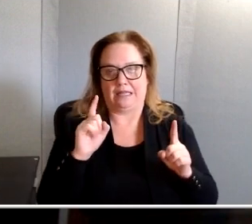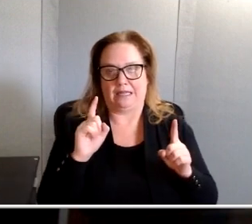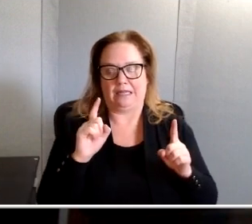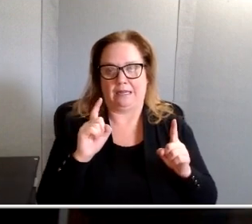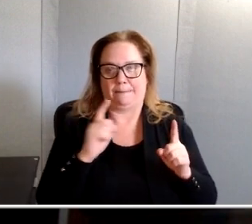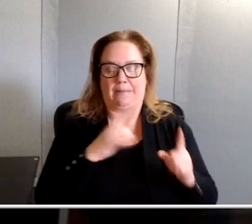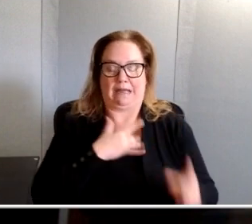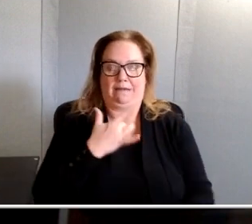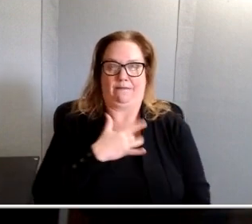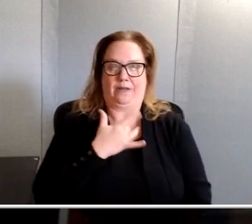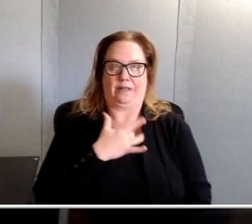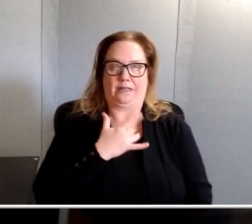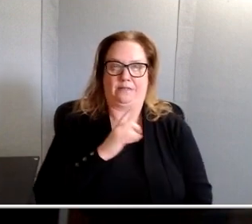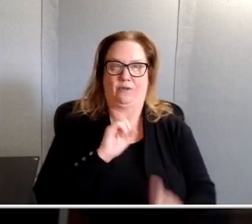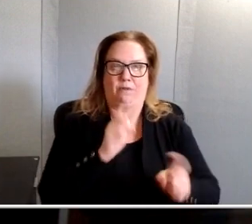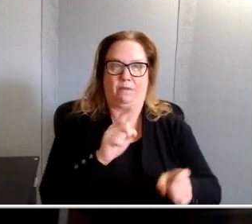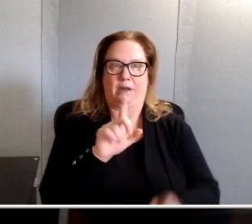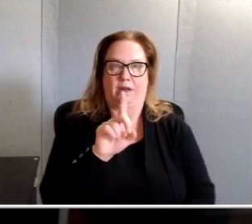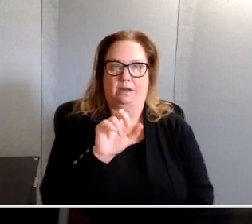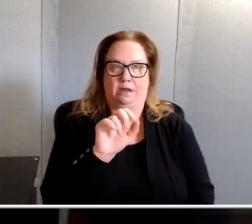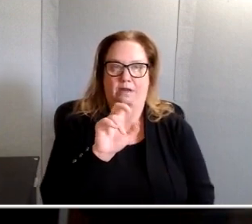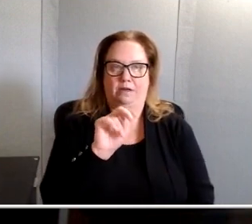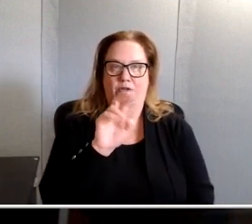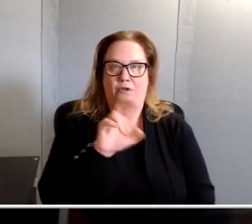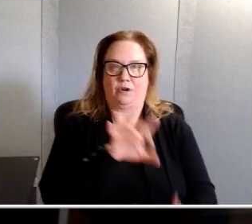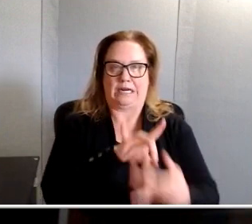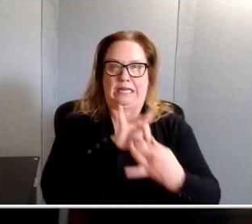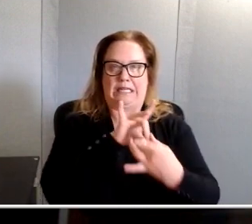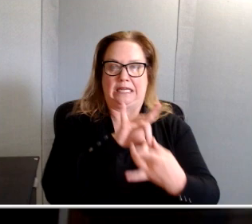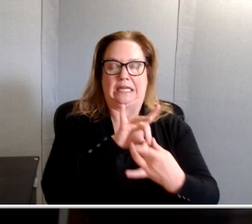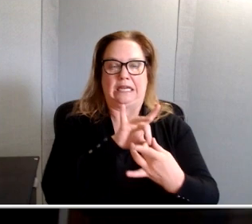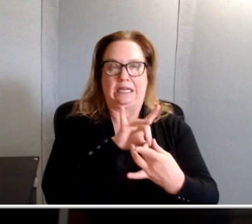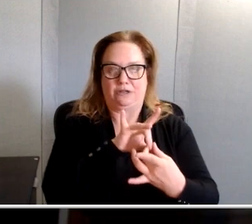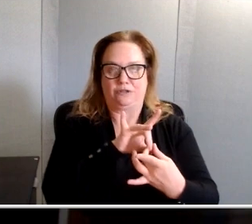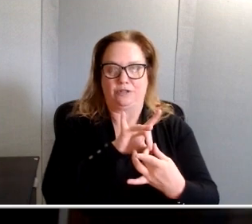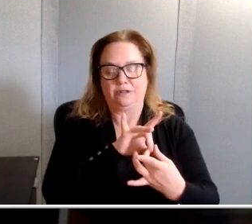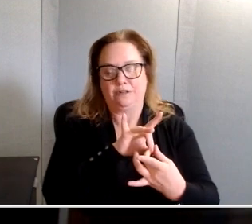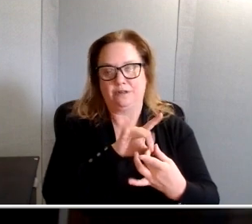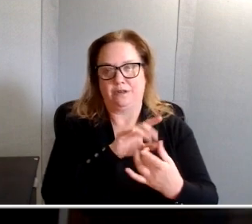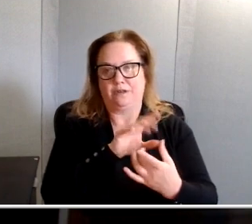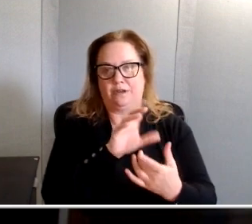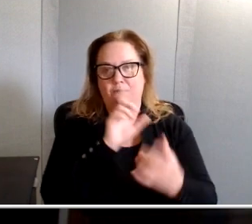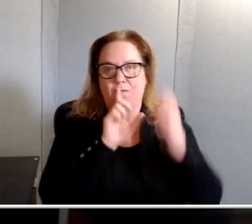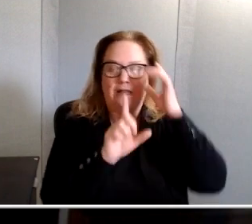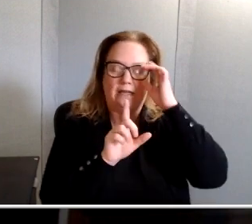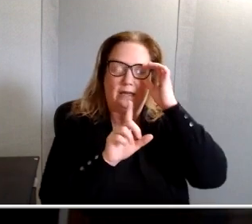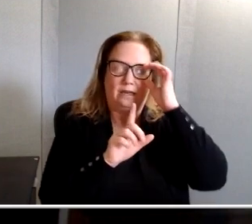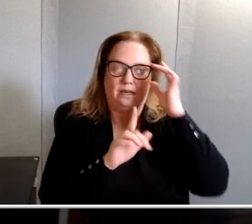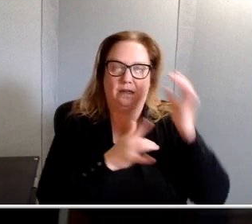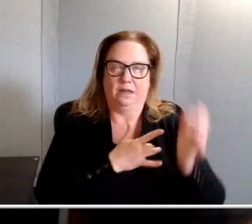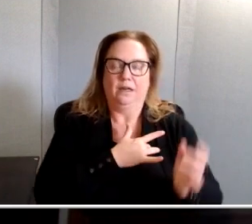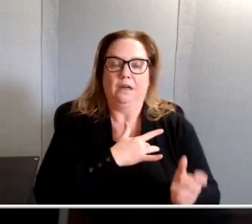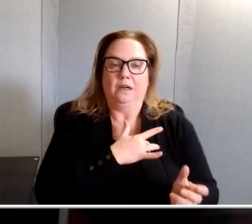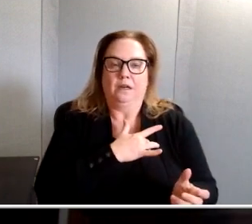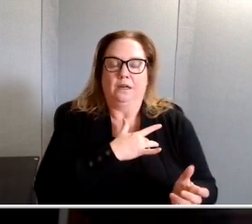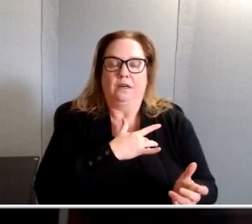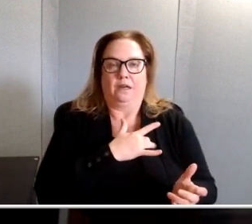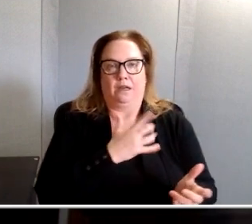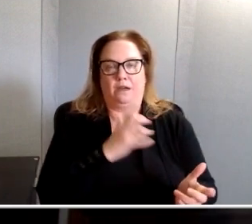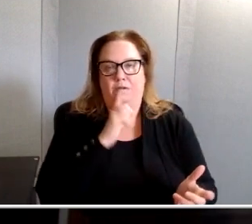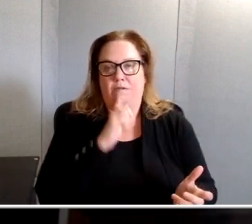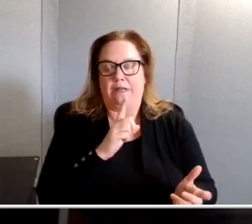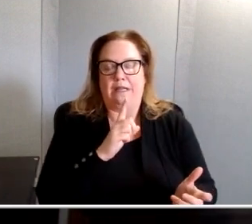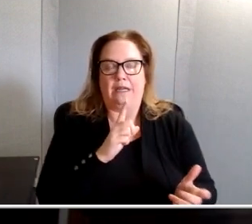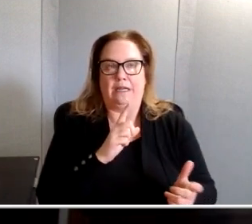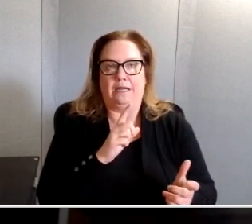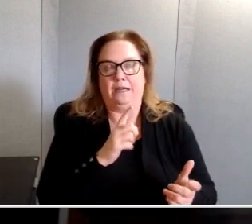my feelings for my donor and the connection I have, and that really, I mean, at the very least, that